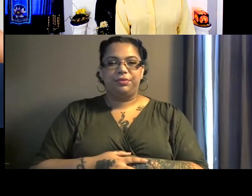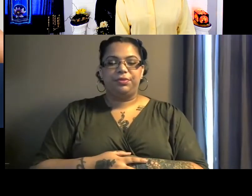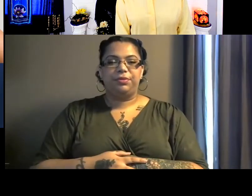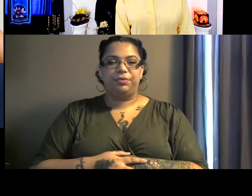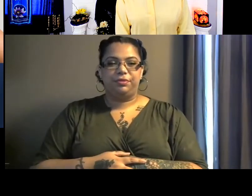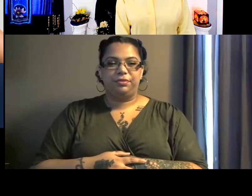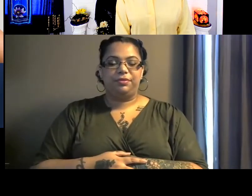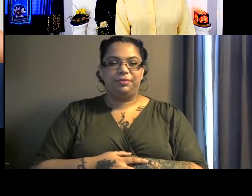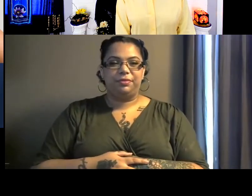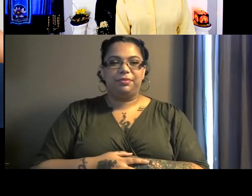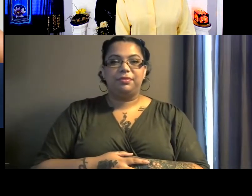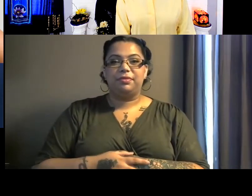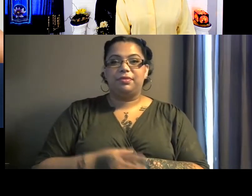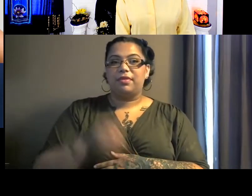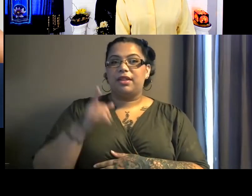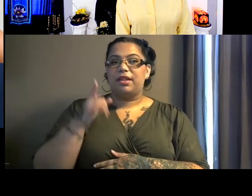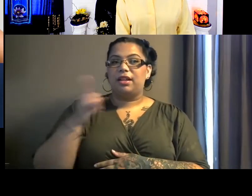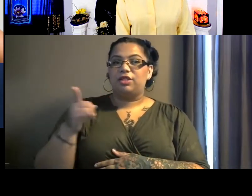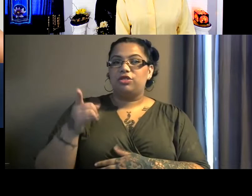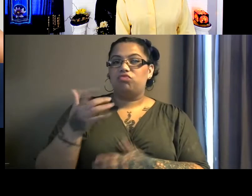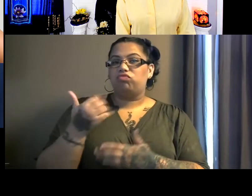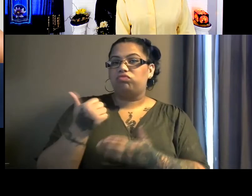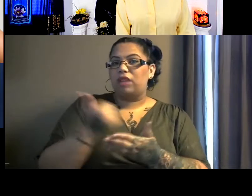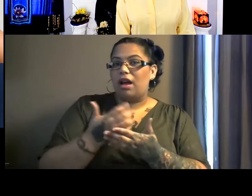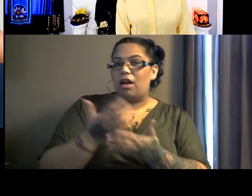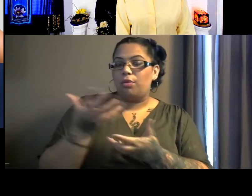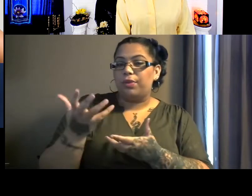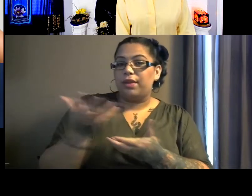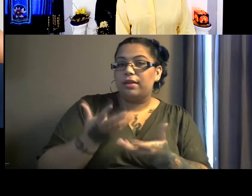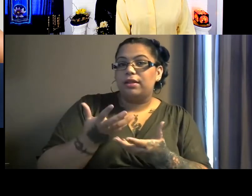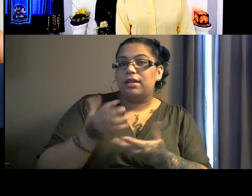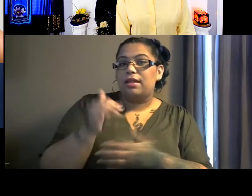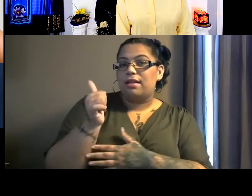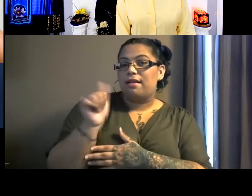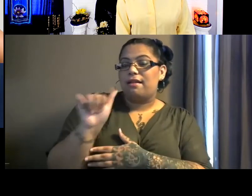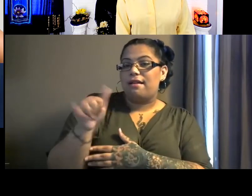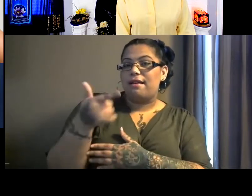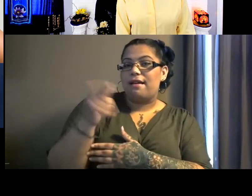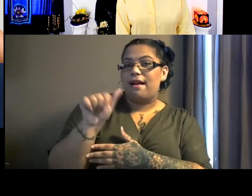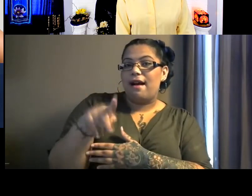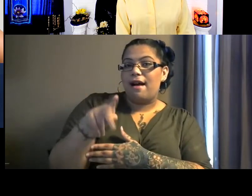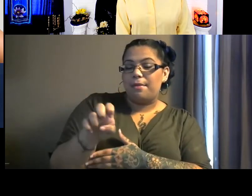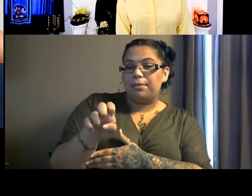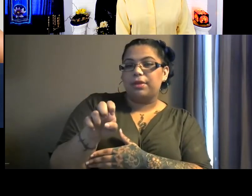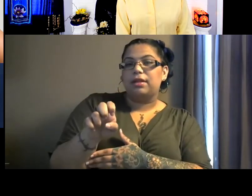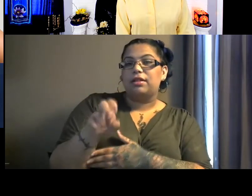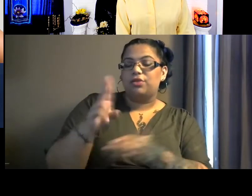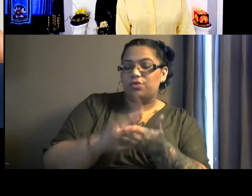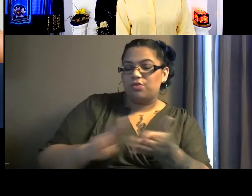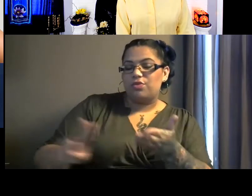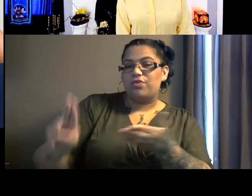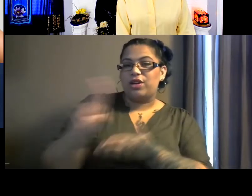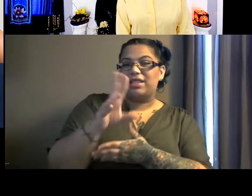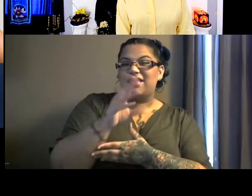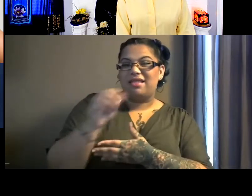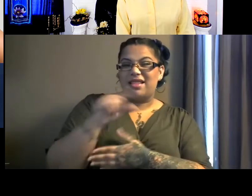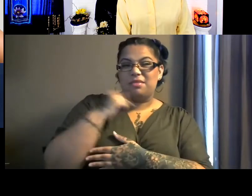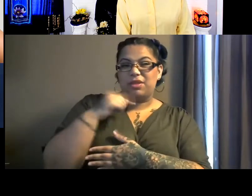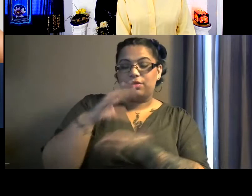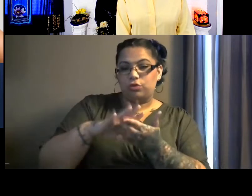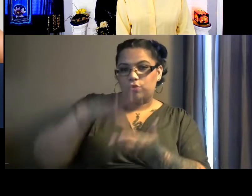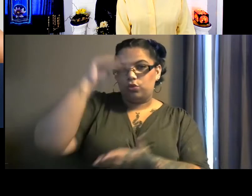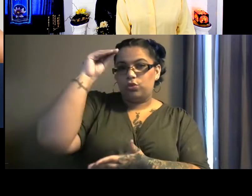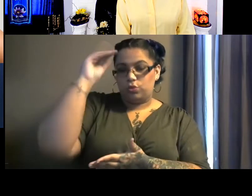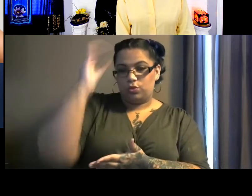She is a facilitator at the Agape University and a ministerial